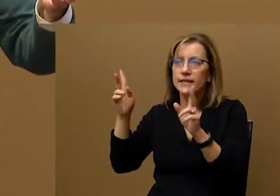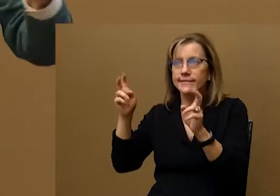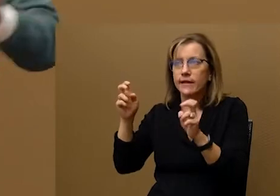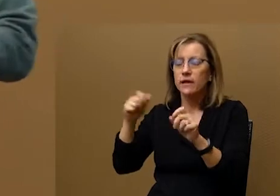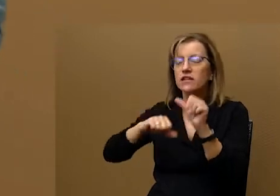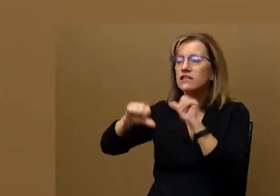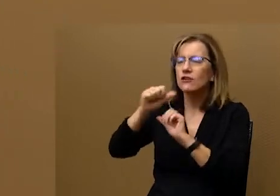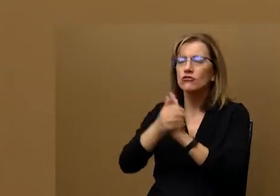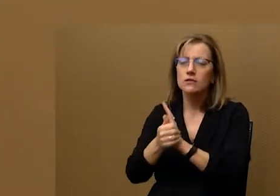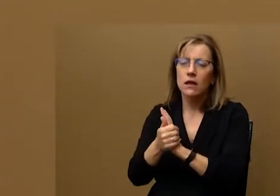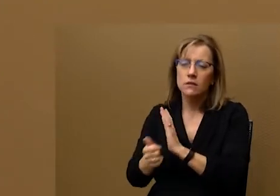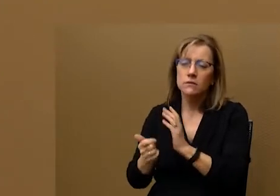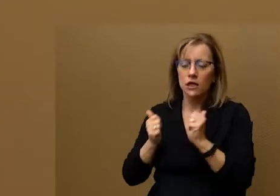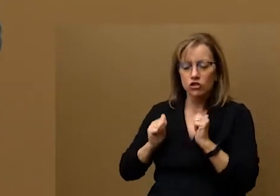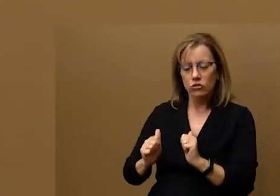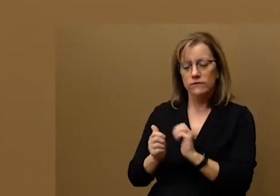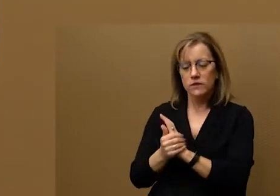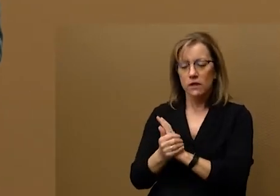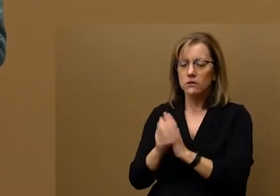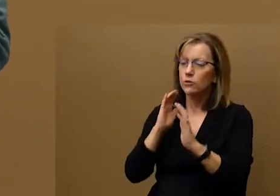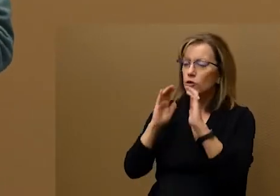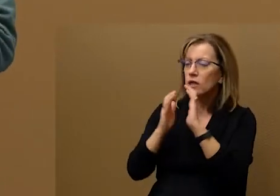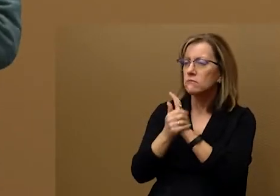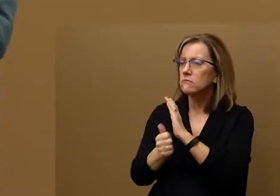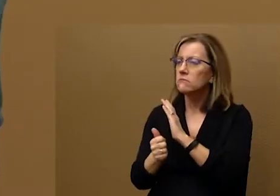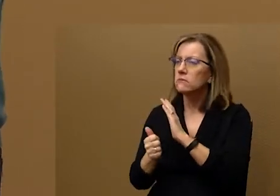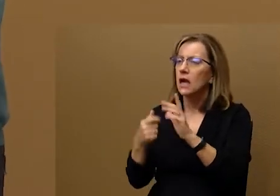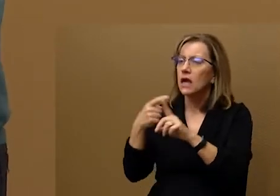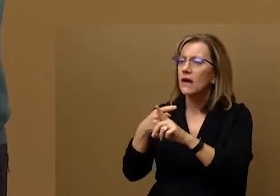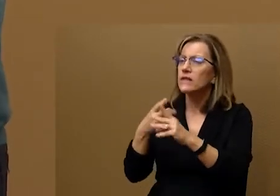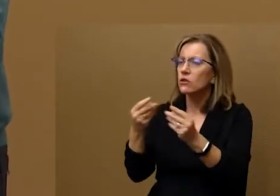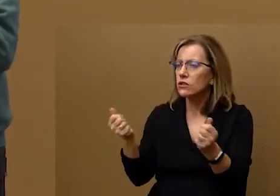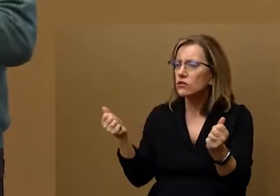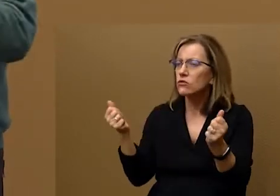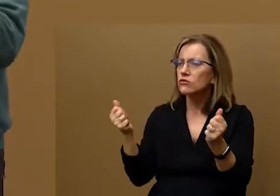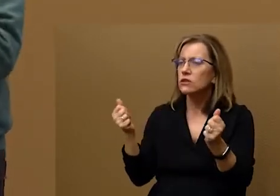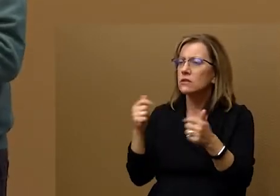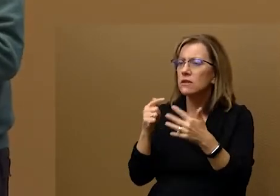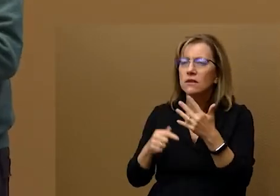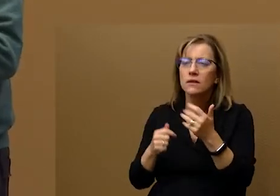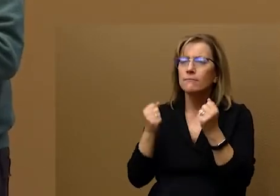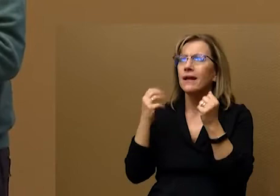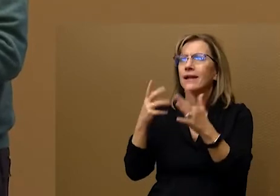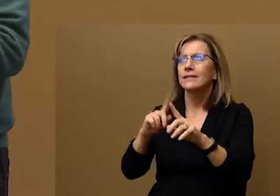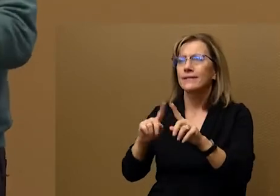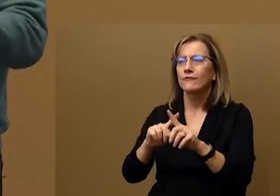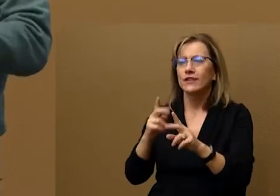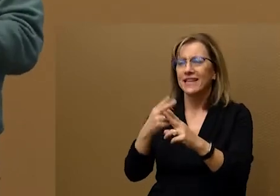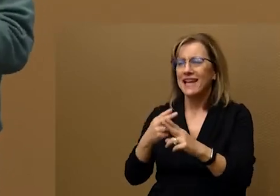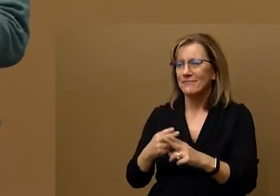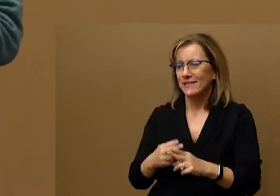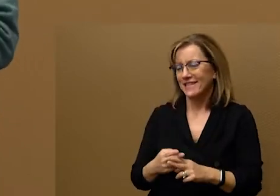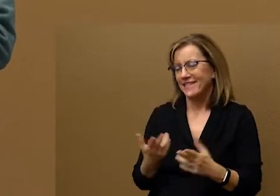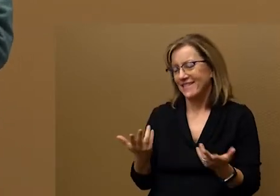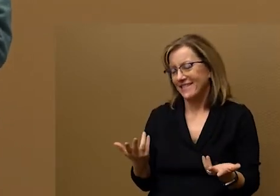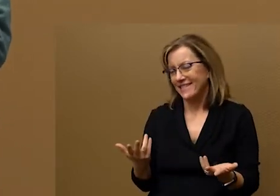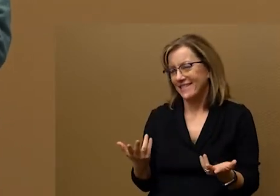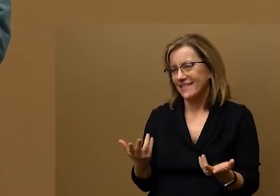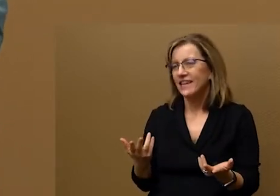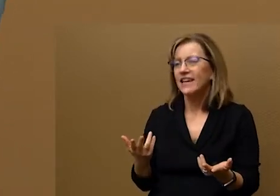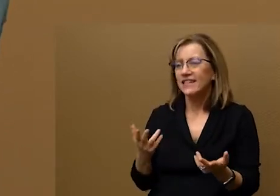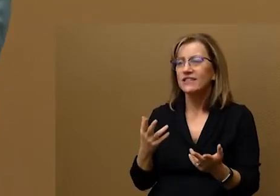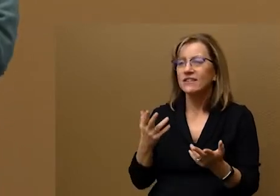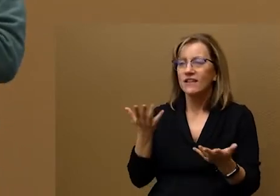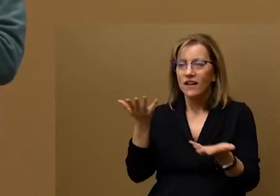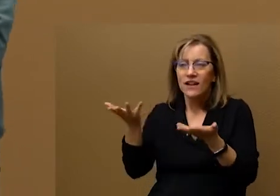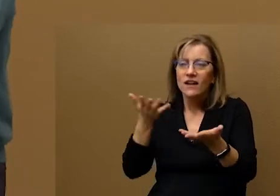effectiveness, okay. Social skills, assertiveness skills, communication skills, conflict resolution skills, goes by different names,